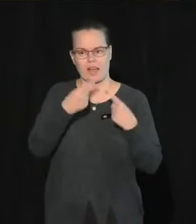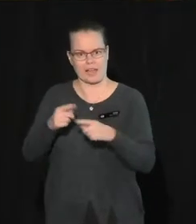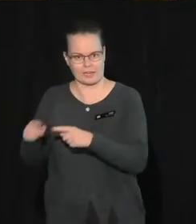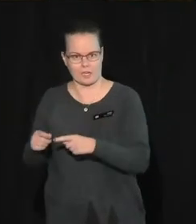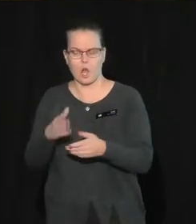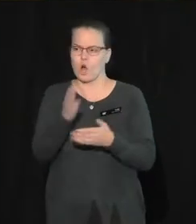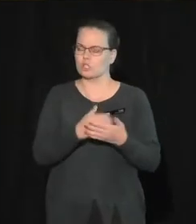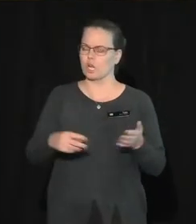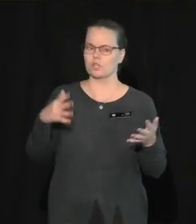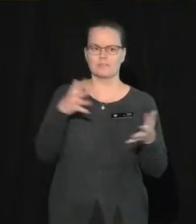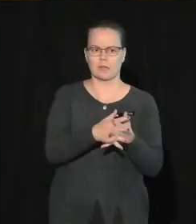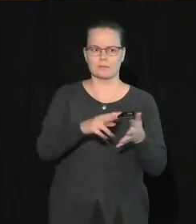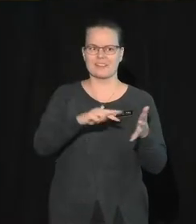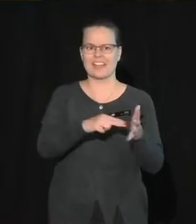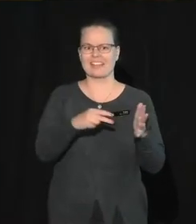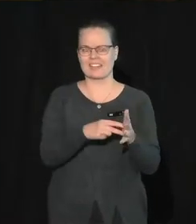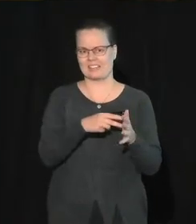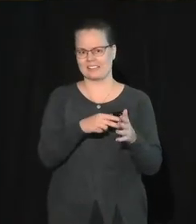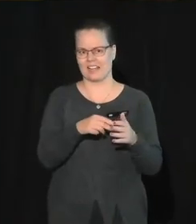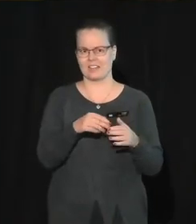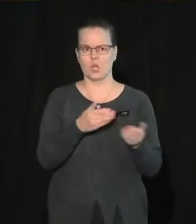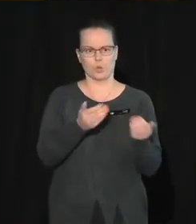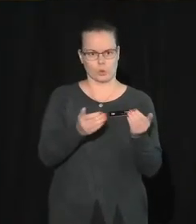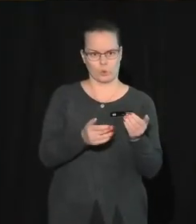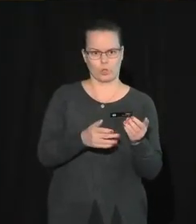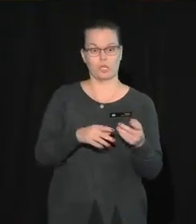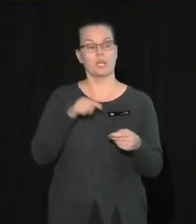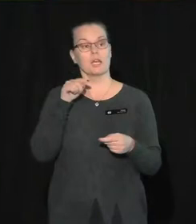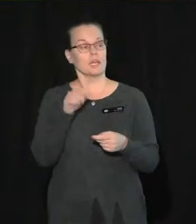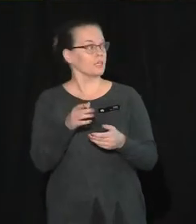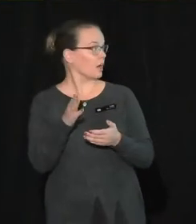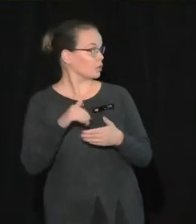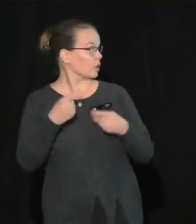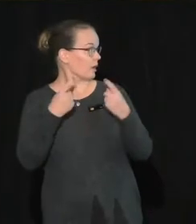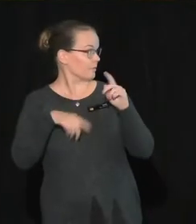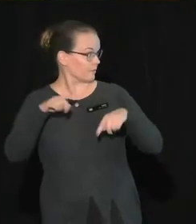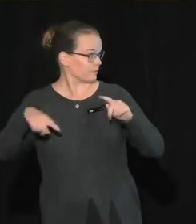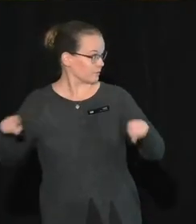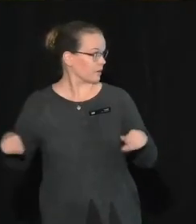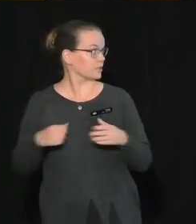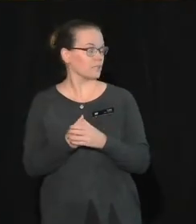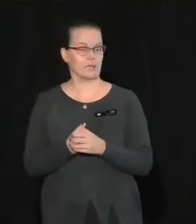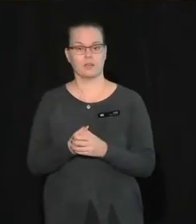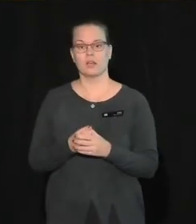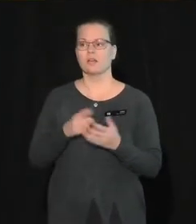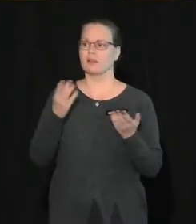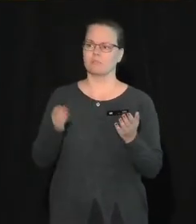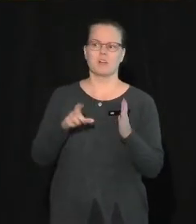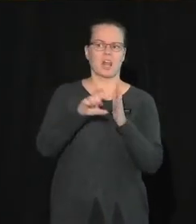very specific areas. Some others have based accessibility on